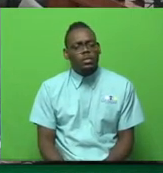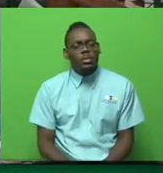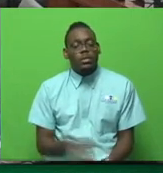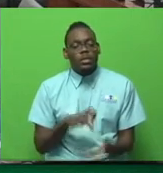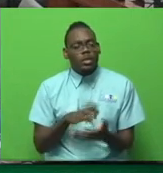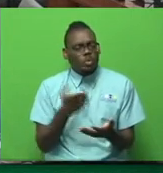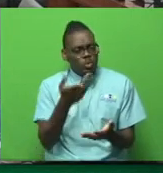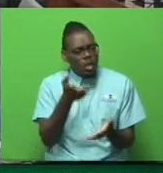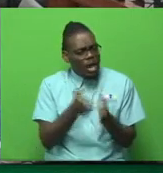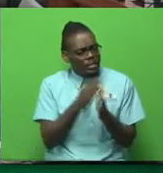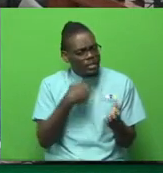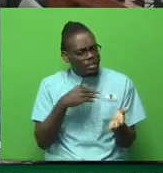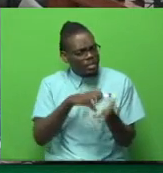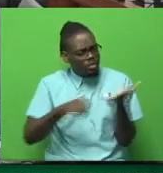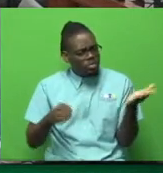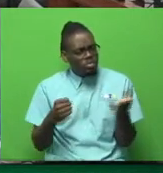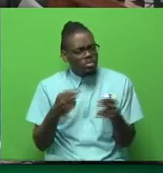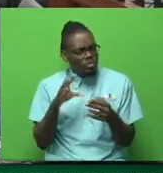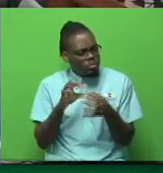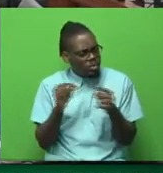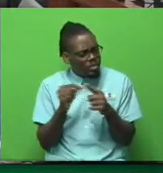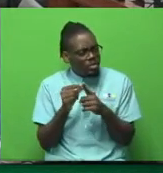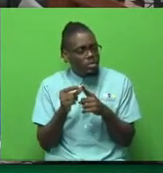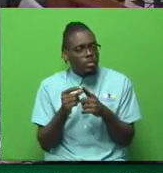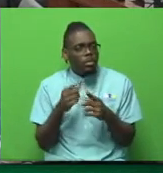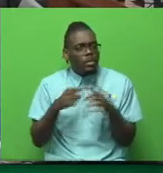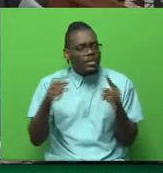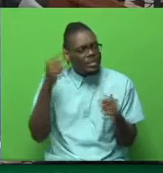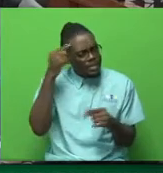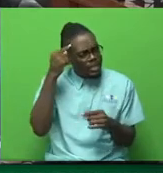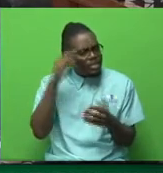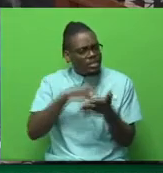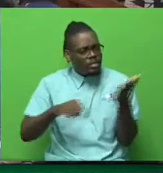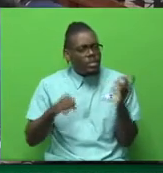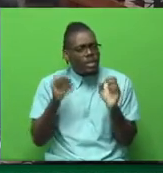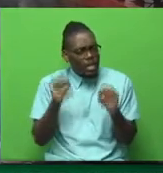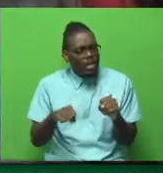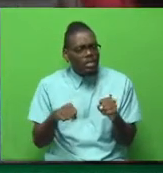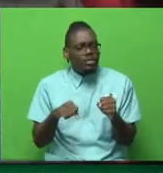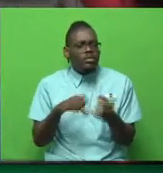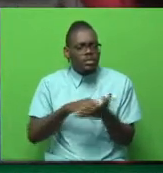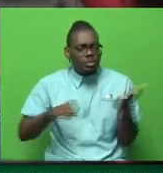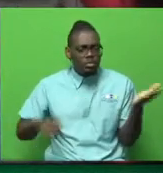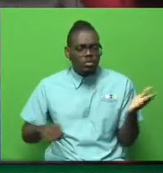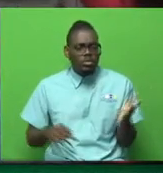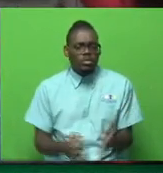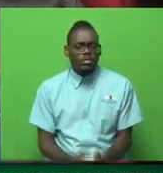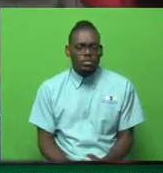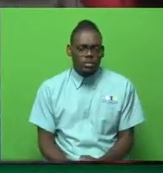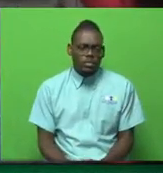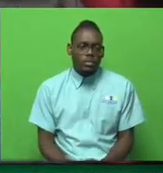that he should be he should do it I did the truck he should do it records